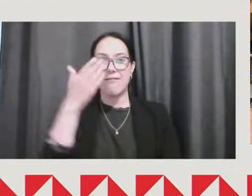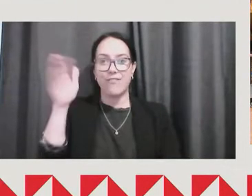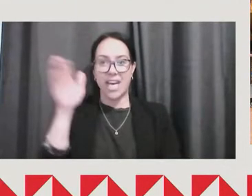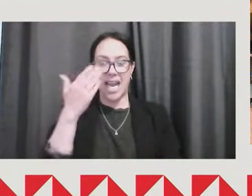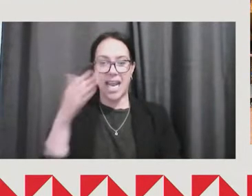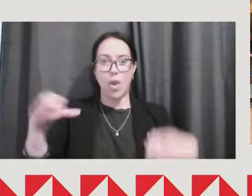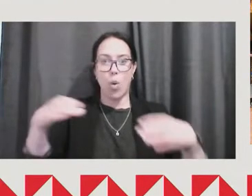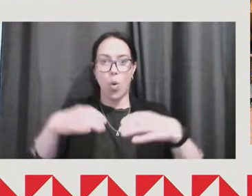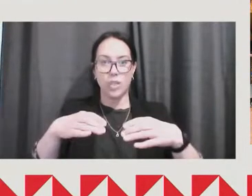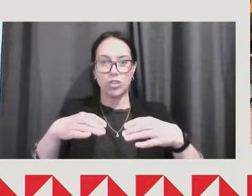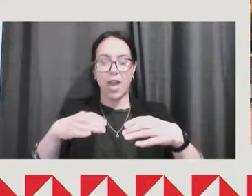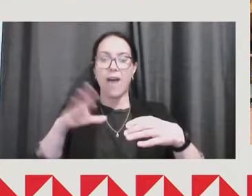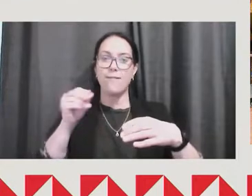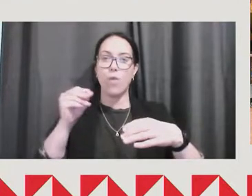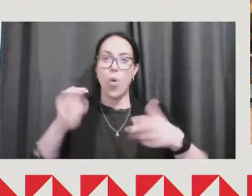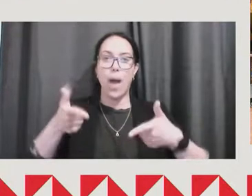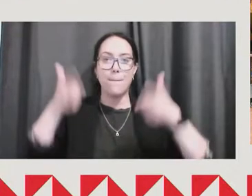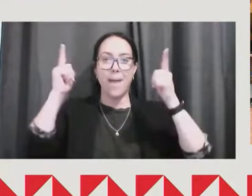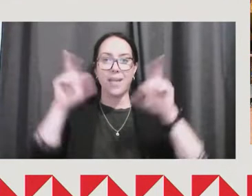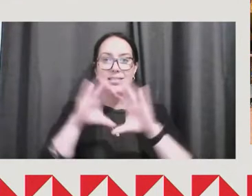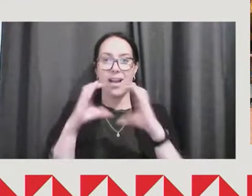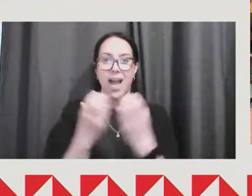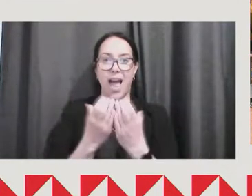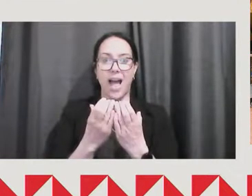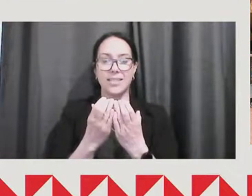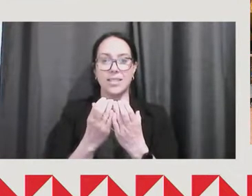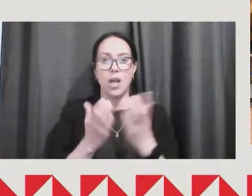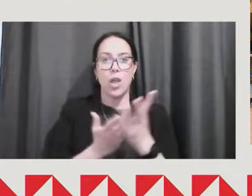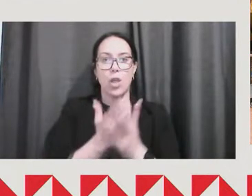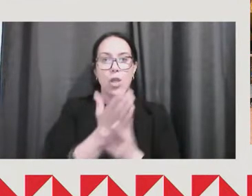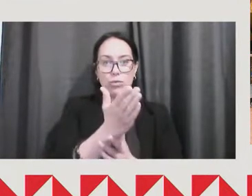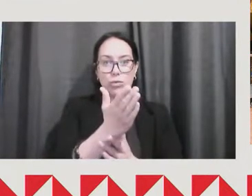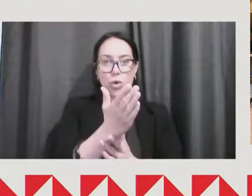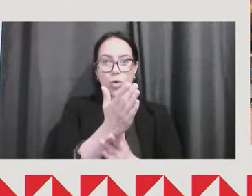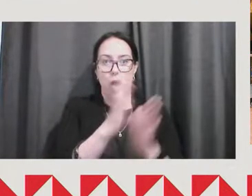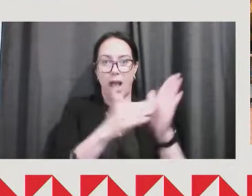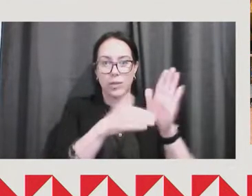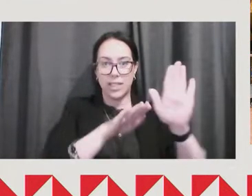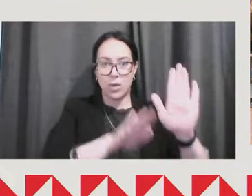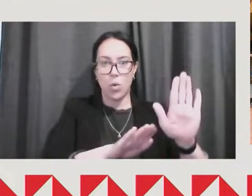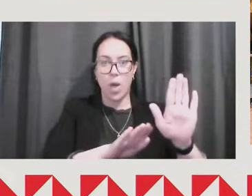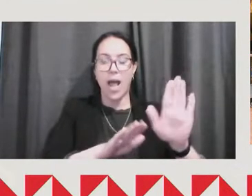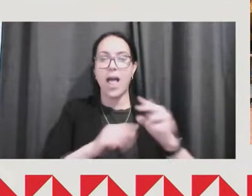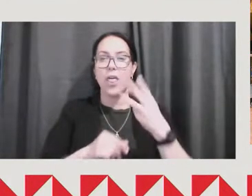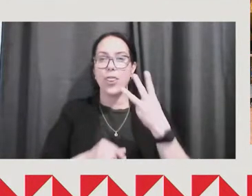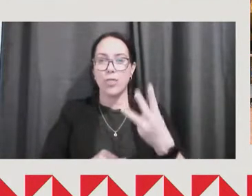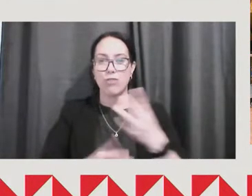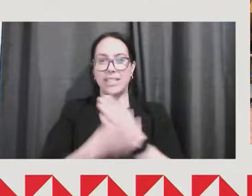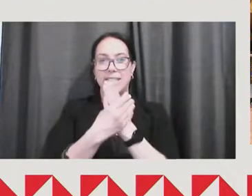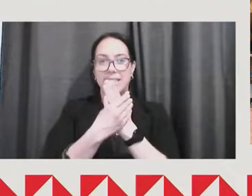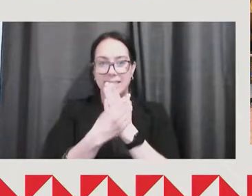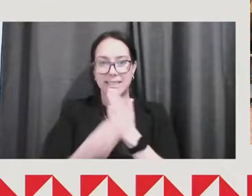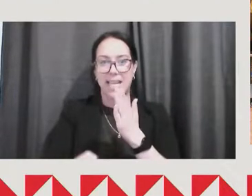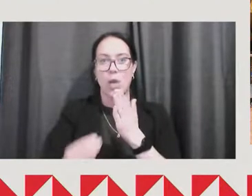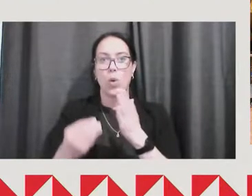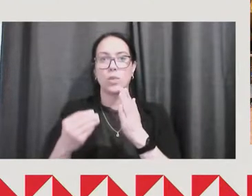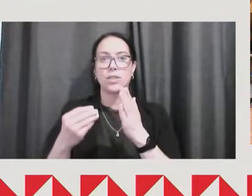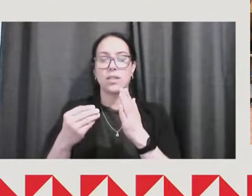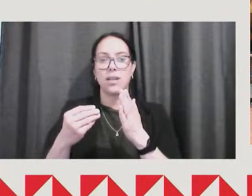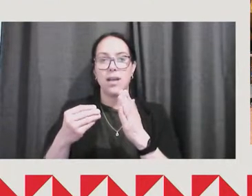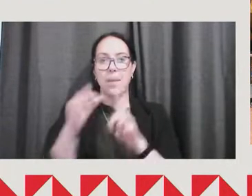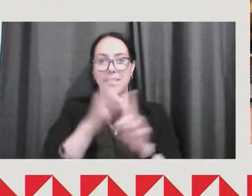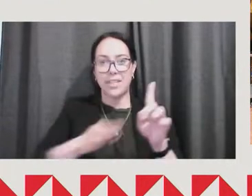identified through Systema aotearoa three talented young Pacifica woman hugely courageous conducted music